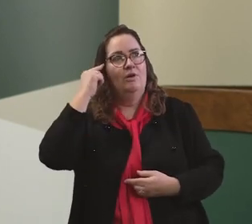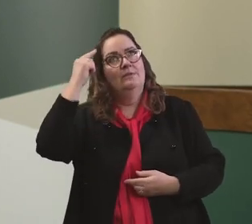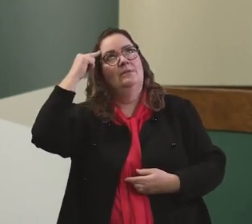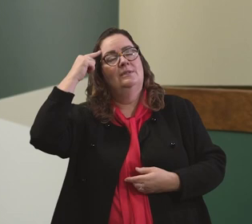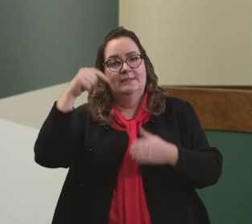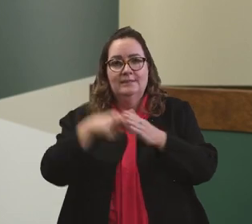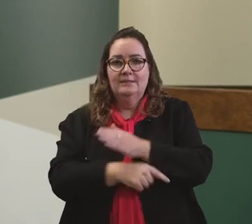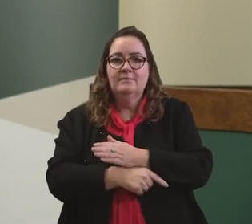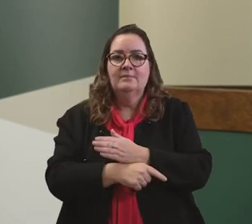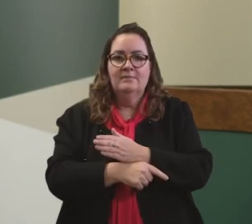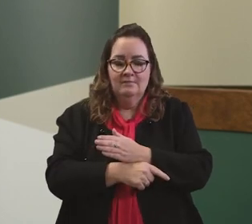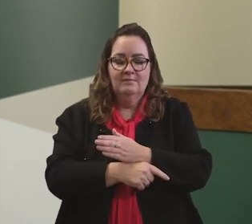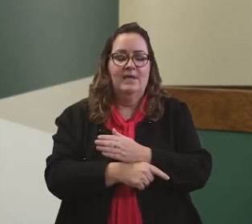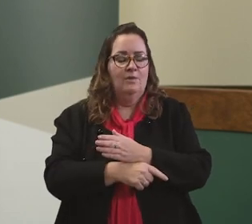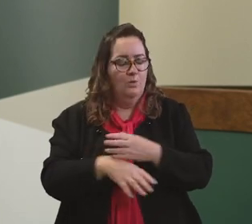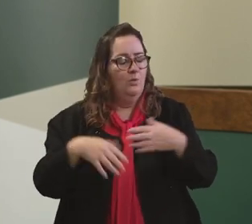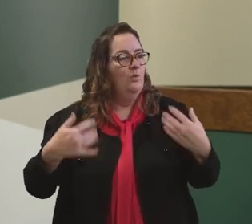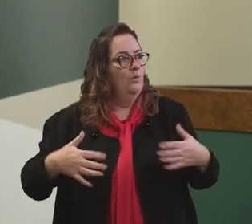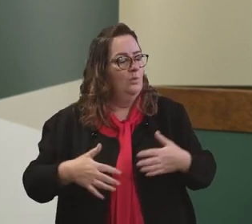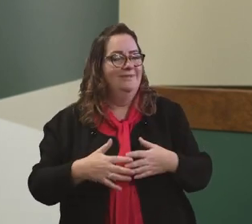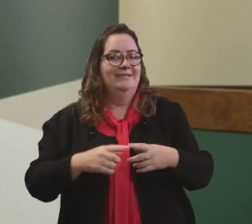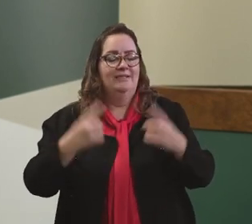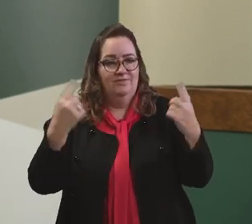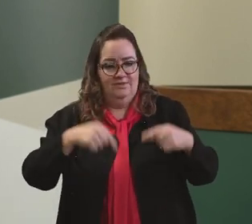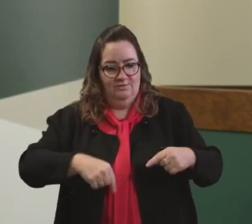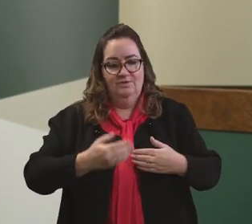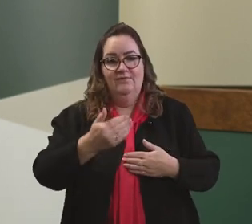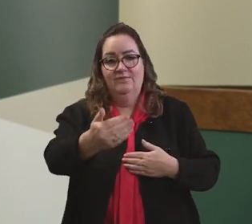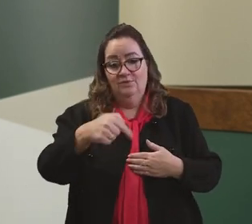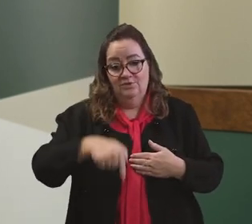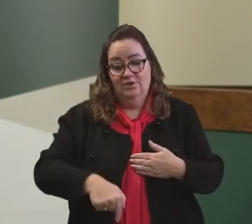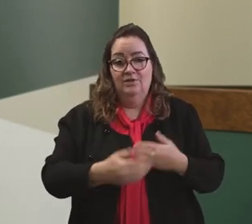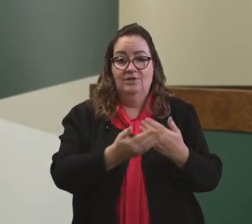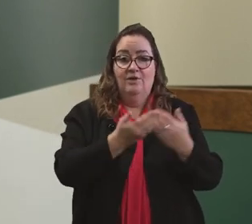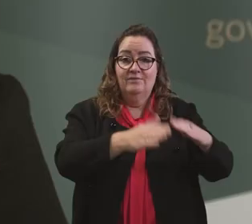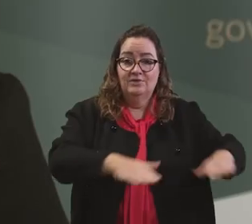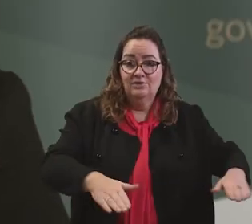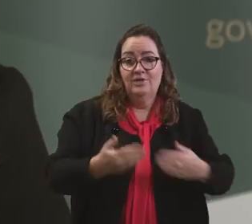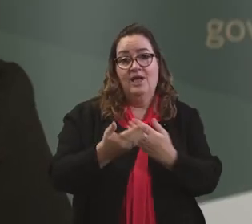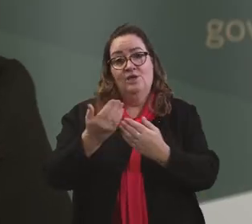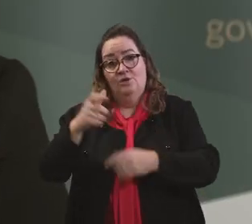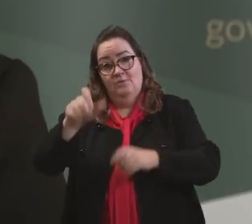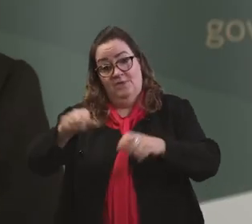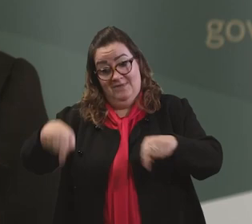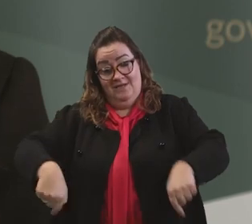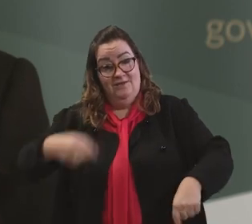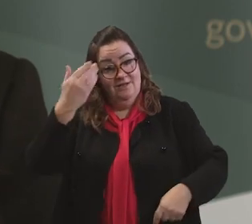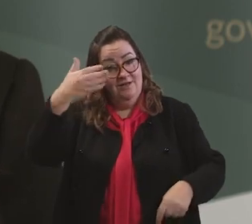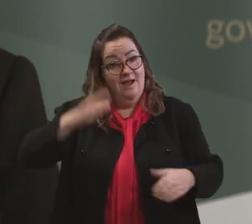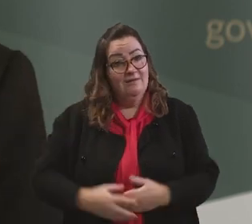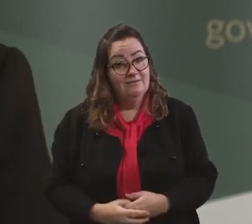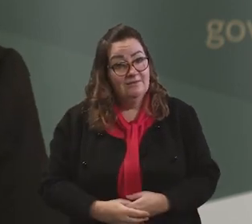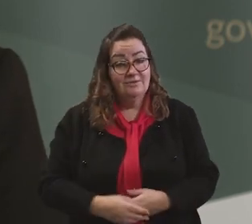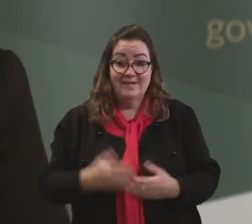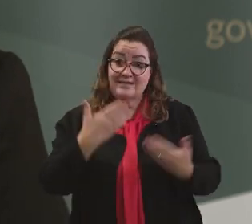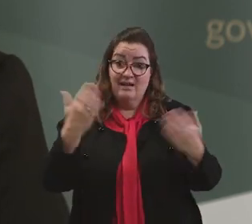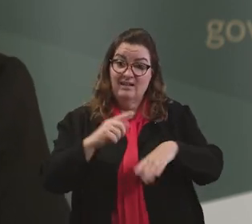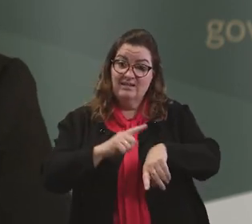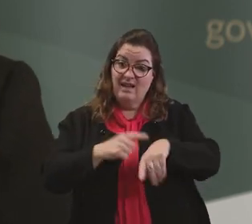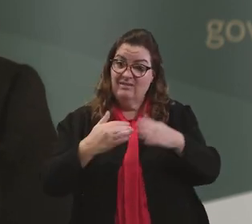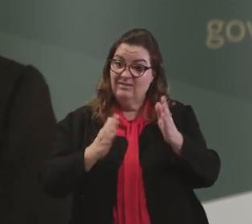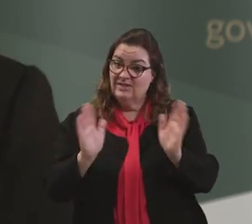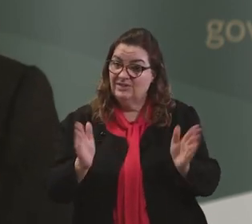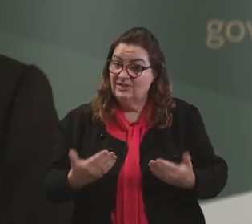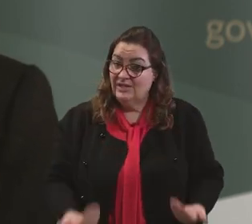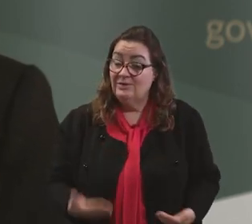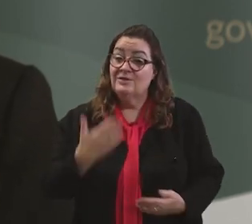really make a huge difference to the future of children and young people in Ireland. So that's all we have time for today. So I'd like to